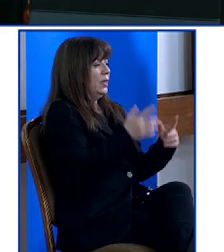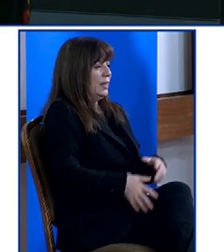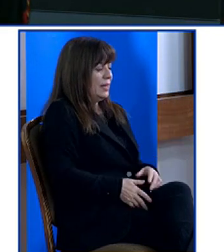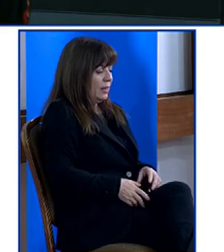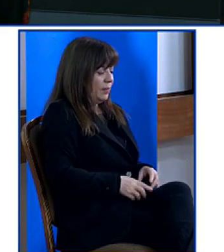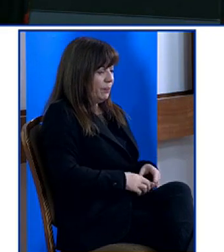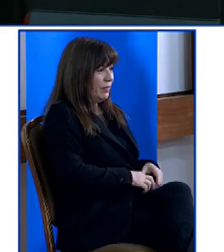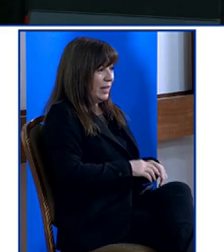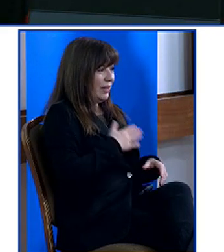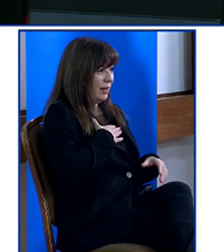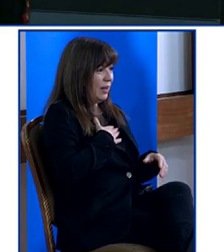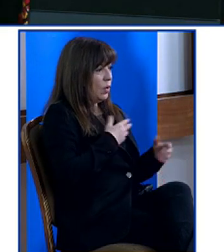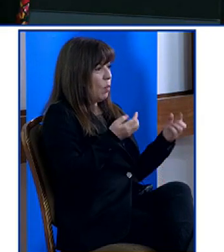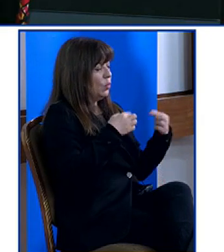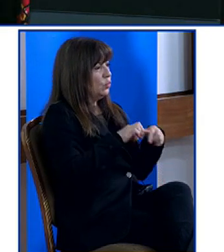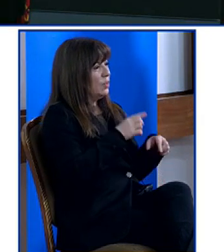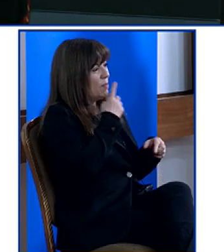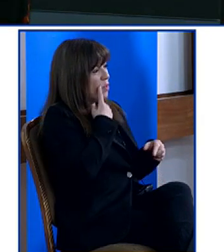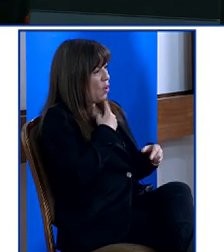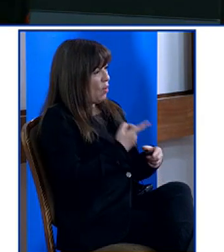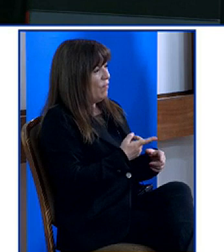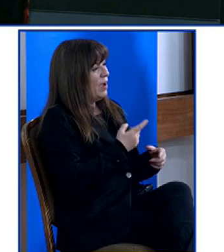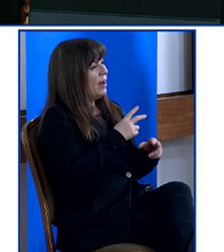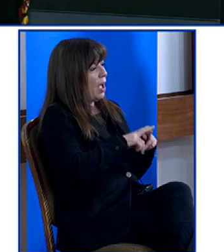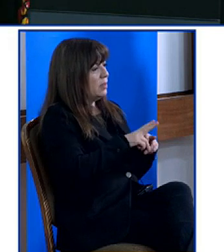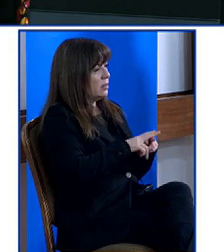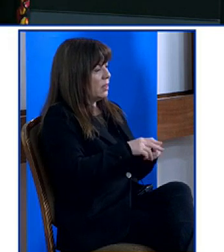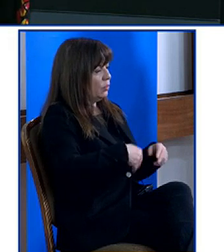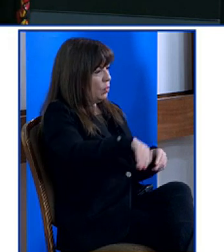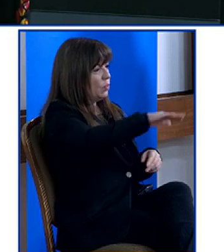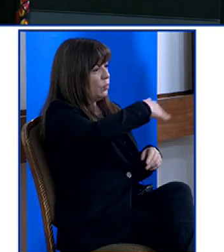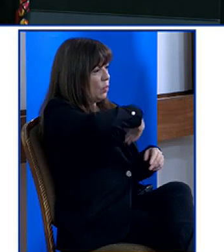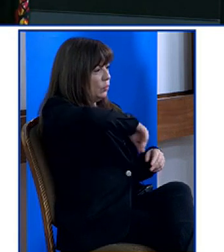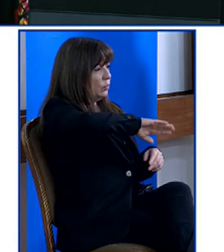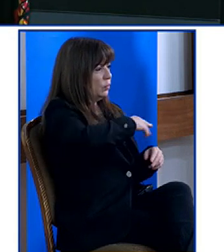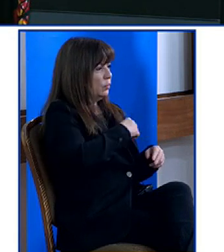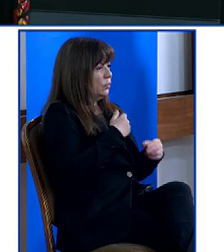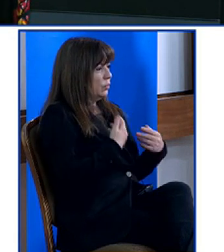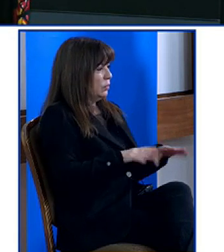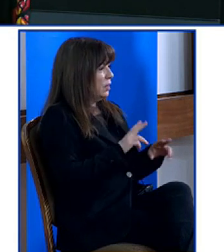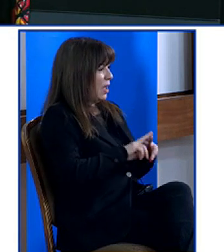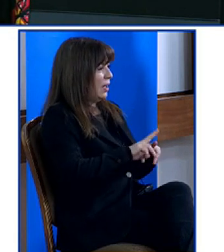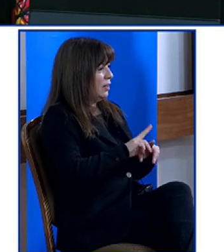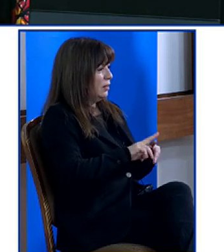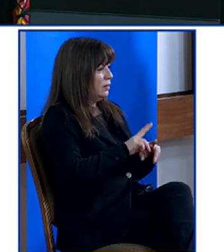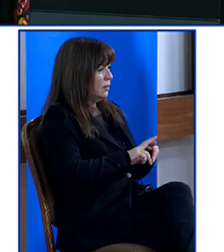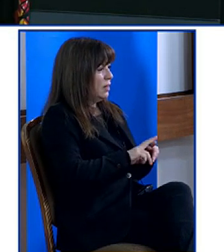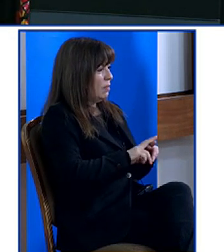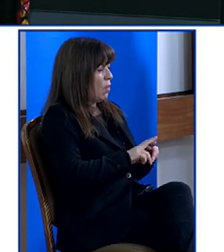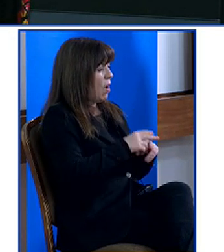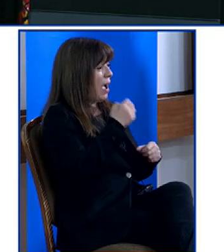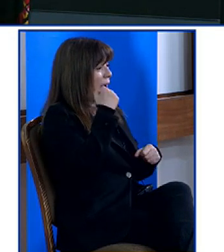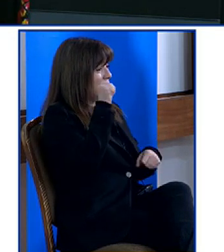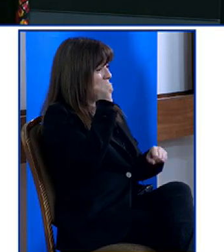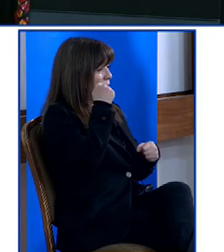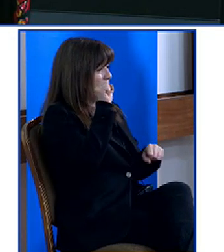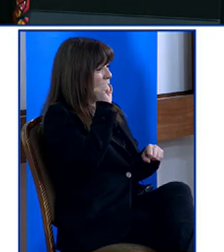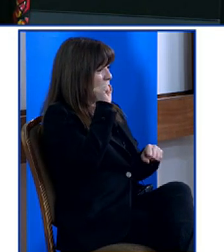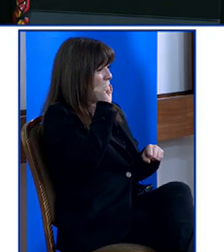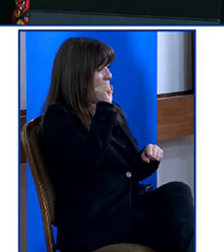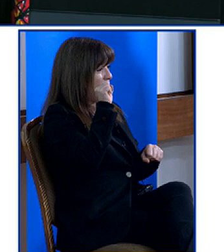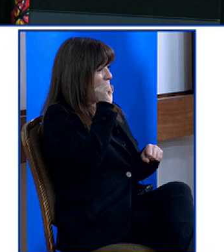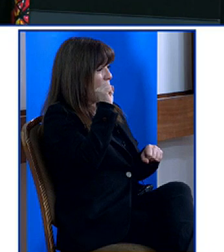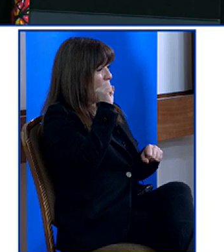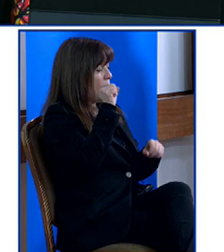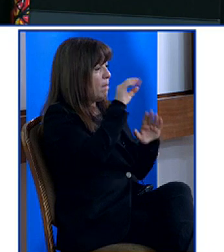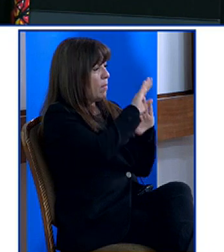them out, and this is what we're doing. And we certainly did that with the winner of the 2021 Eco-Disruptive